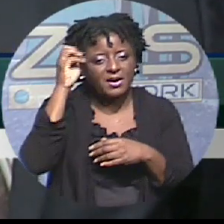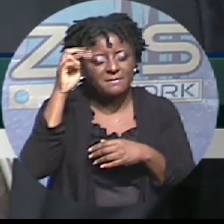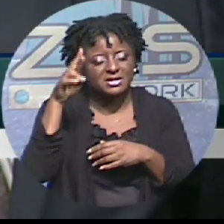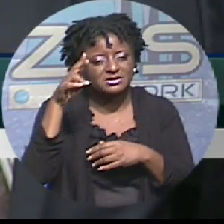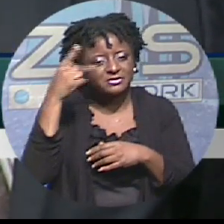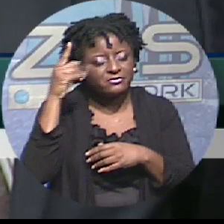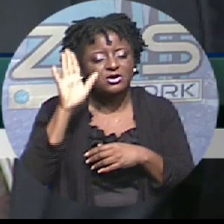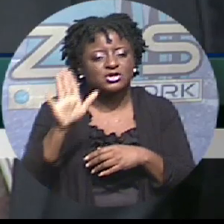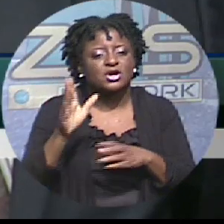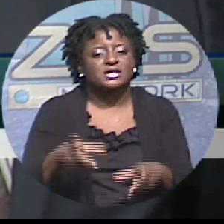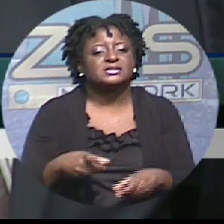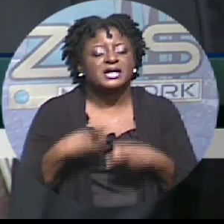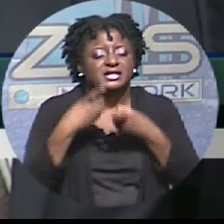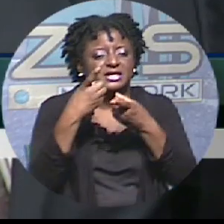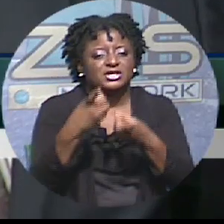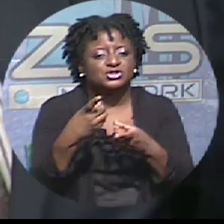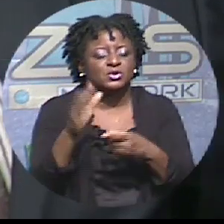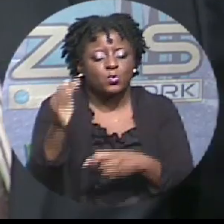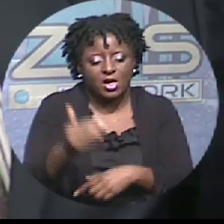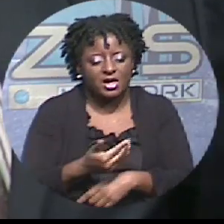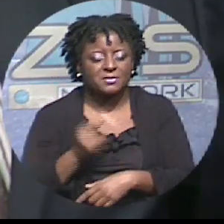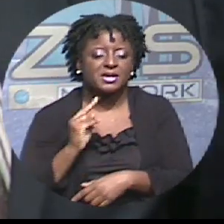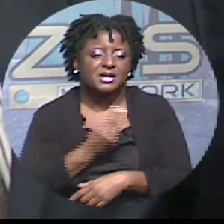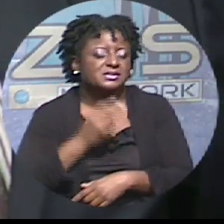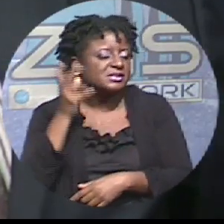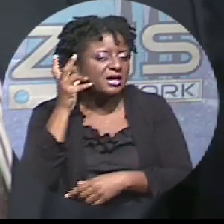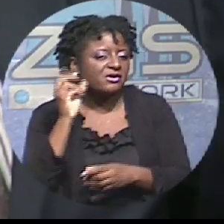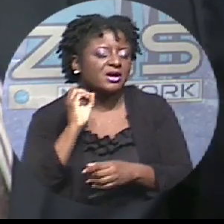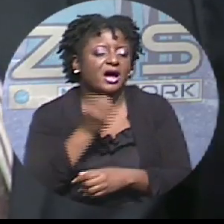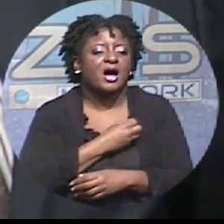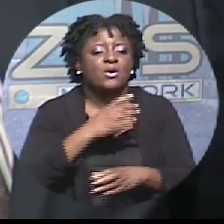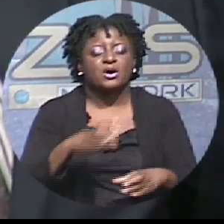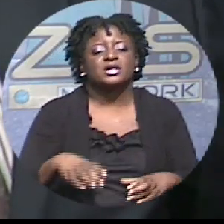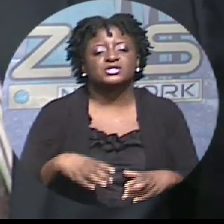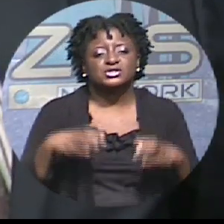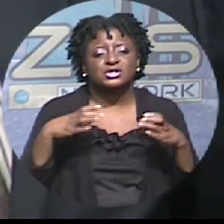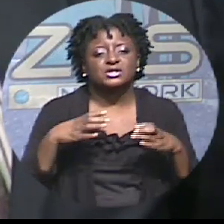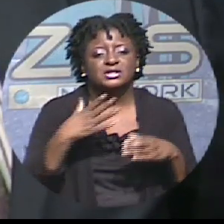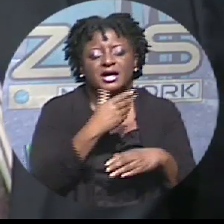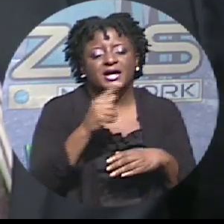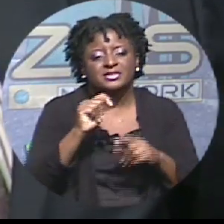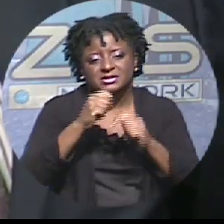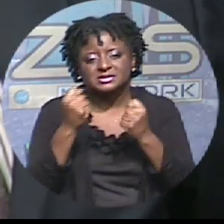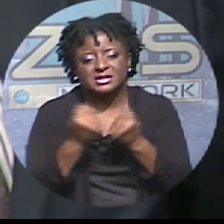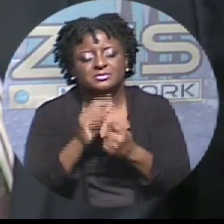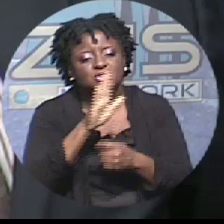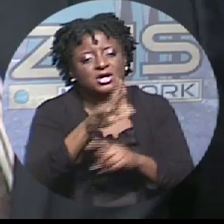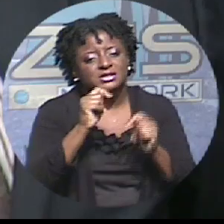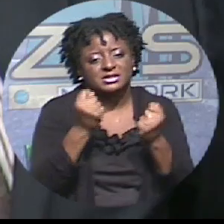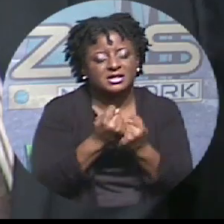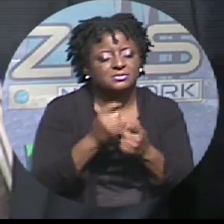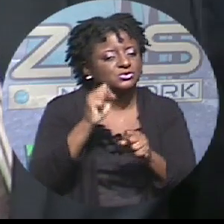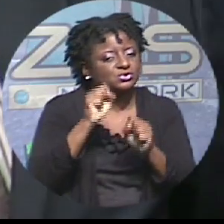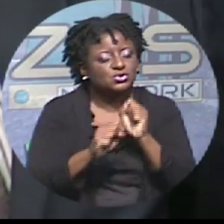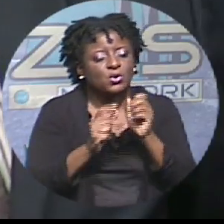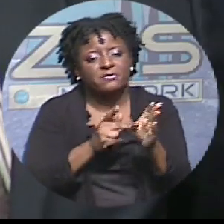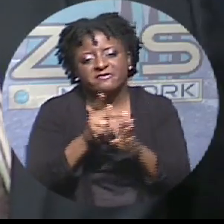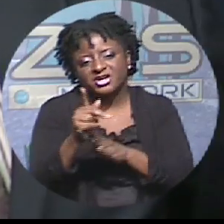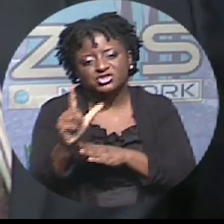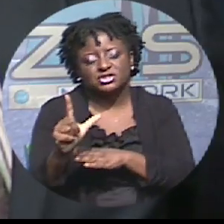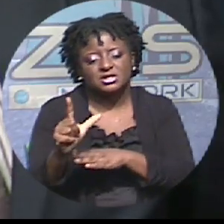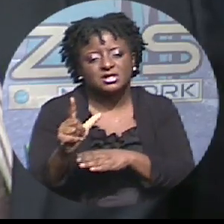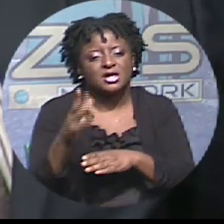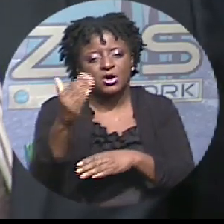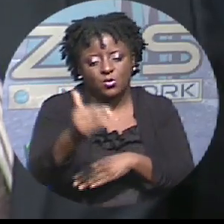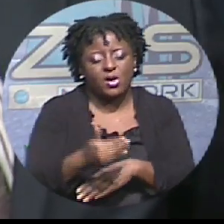you welcoming us and hearing our concerns and our prayers. And your team. Your team has been so professional and so